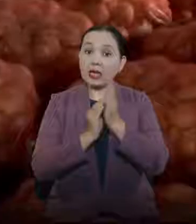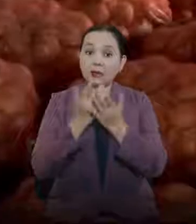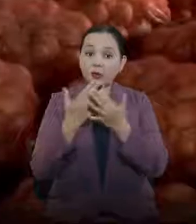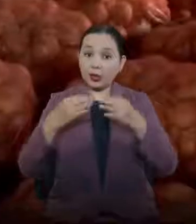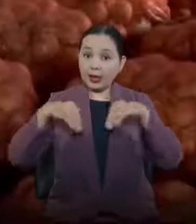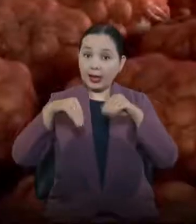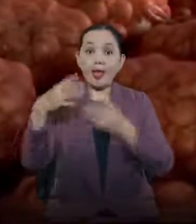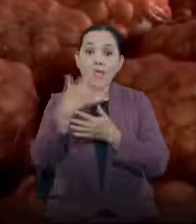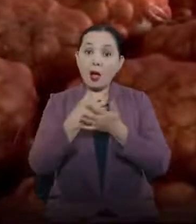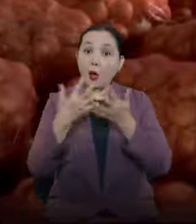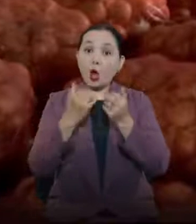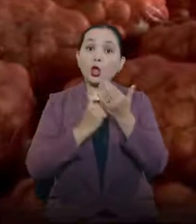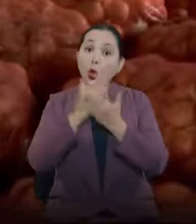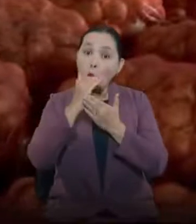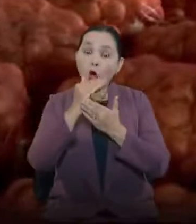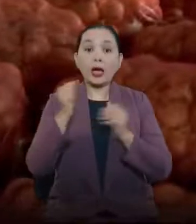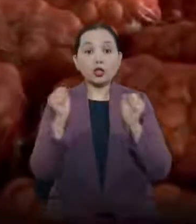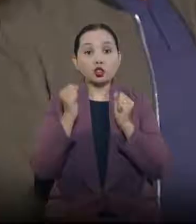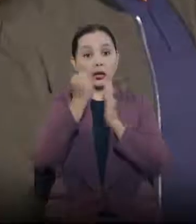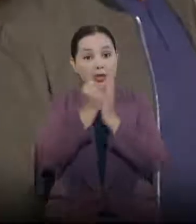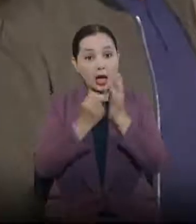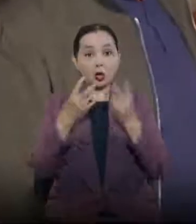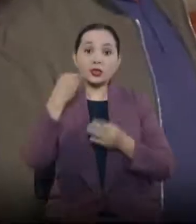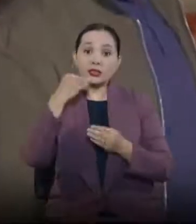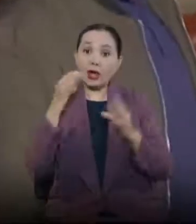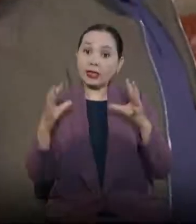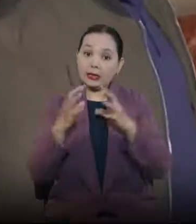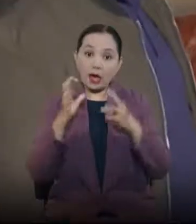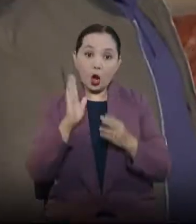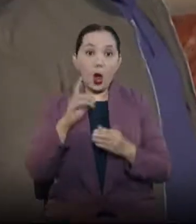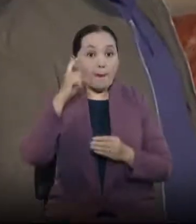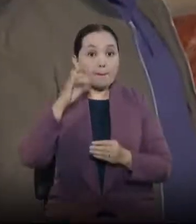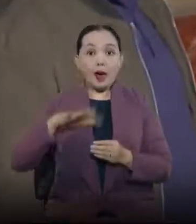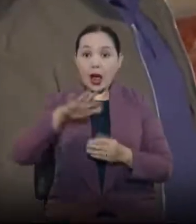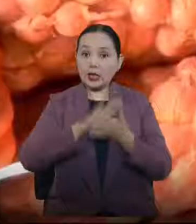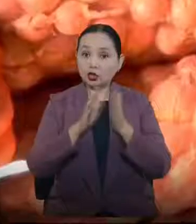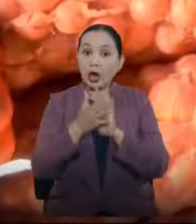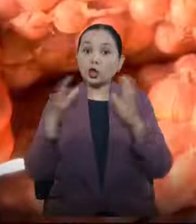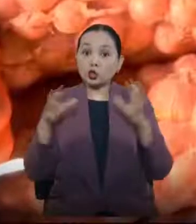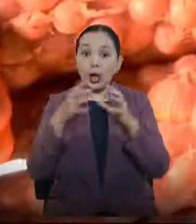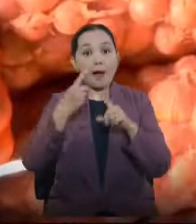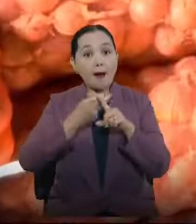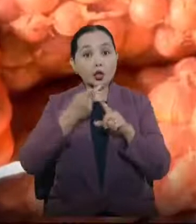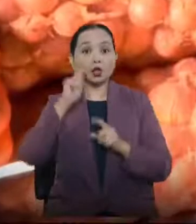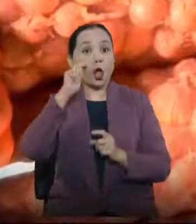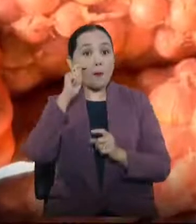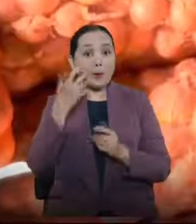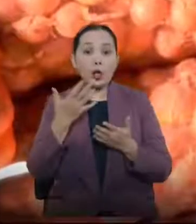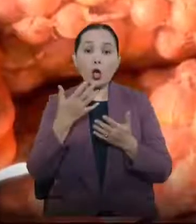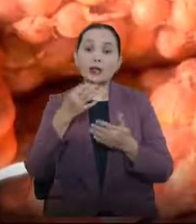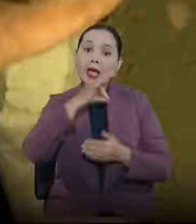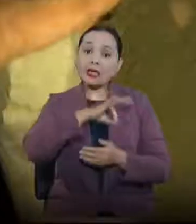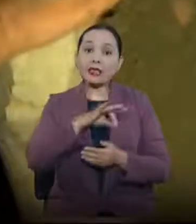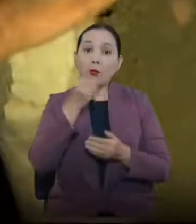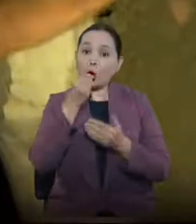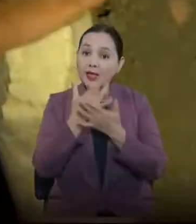ekilib, yig'ib olingan yuqori hosil qishki zaxira uchun sifatli saqlanmoqda. Mahalliy sharoitda saqlanayotgan kartoshka, piyoz kabi iste'mol